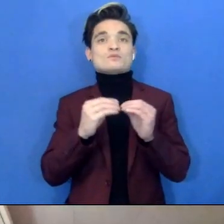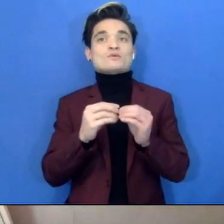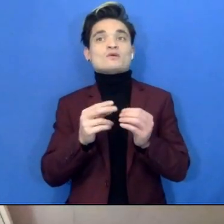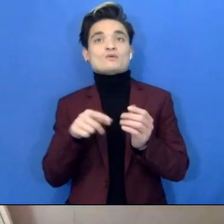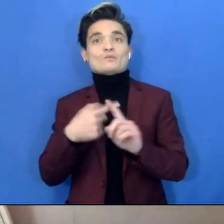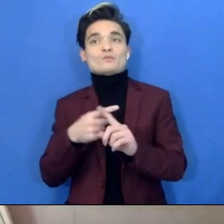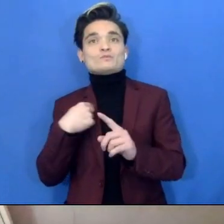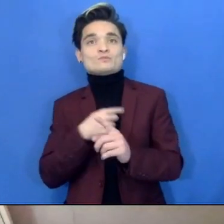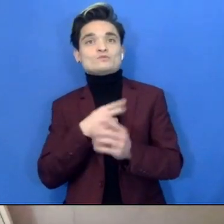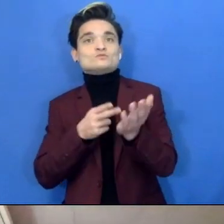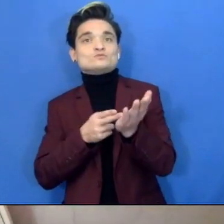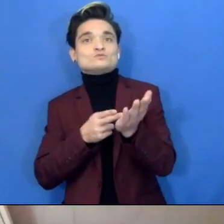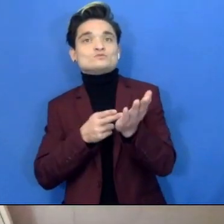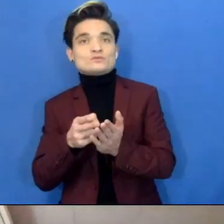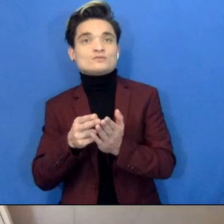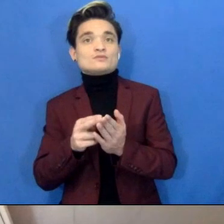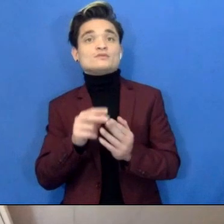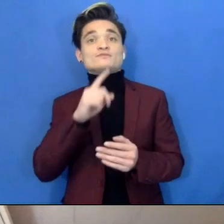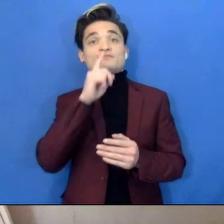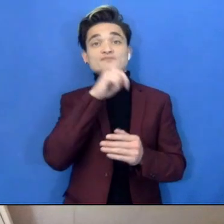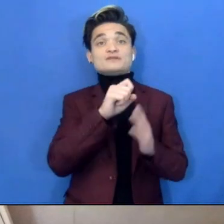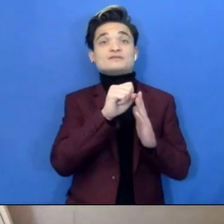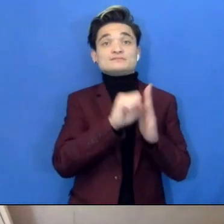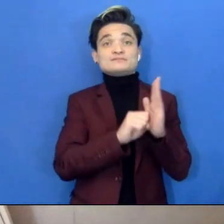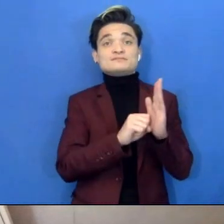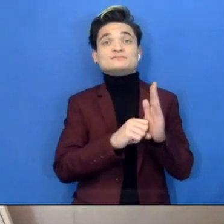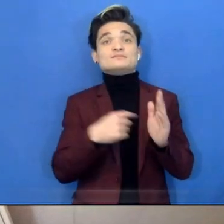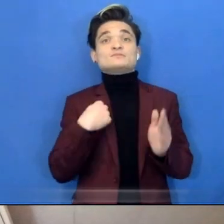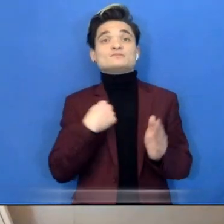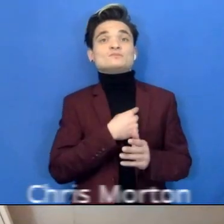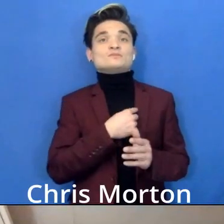we use them to mark for the audience that this is a lie.